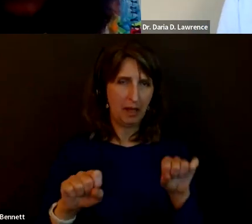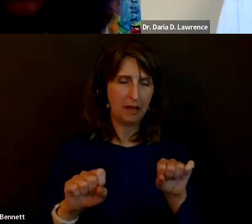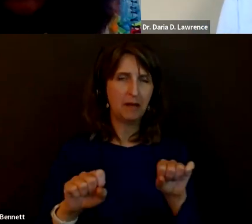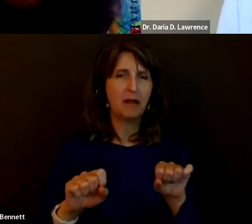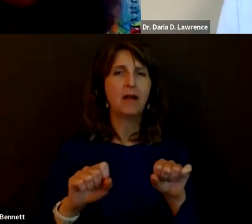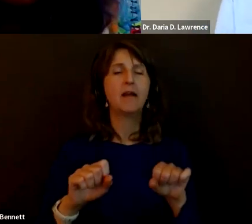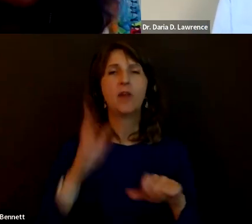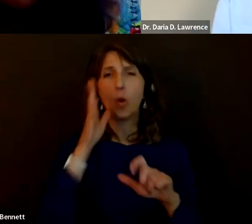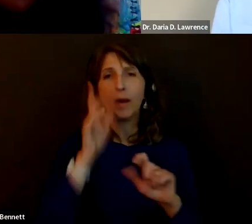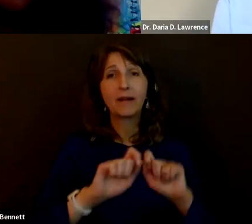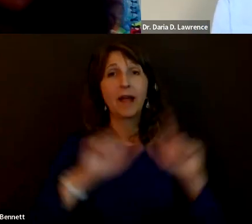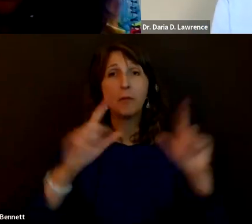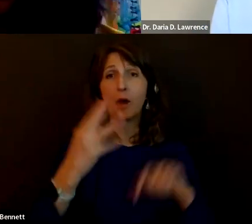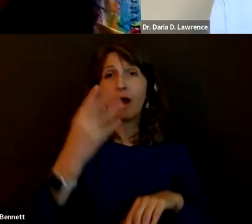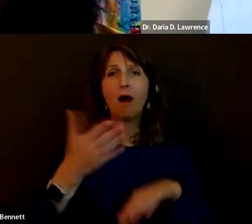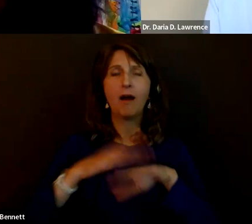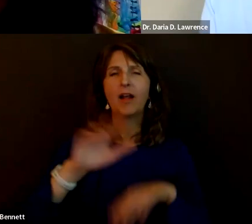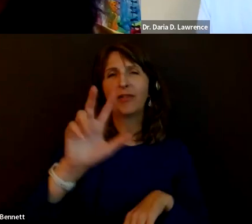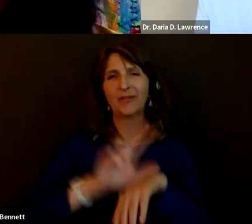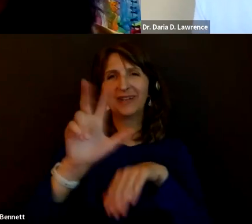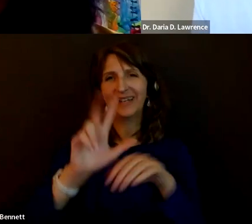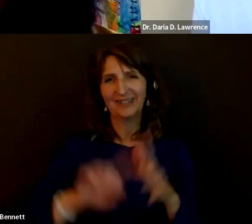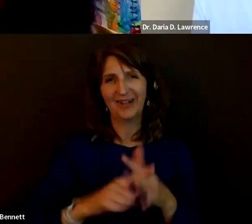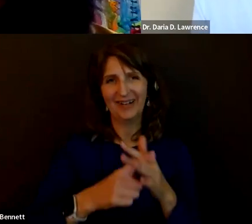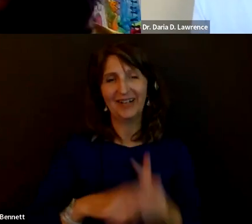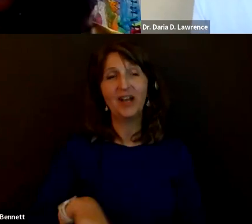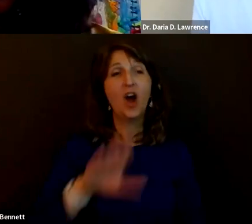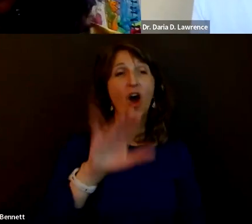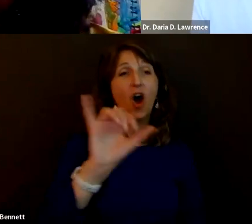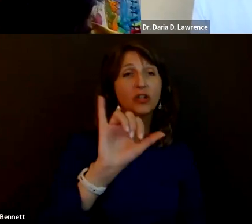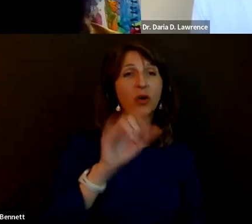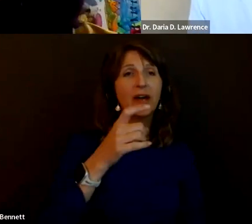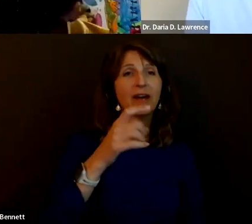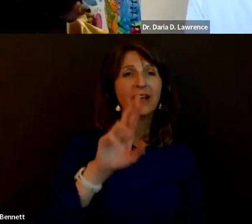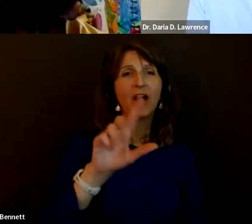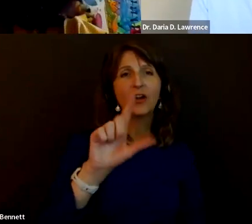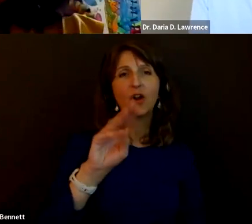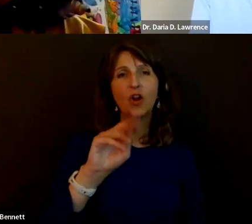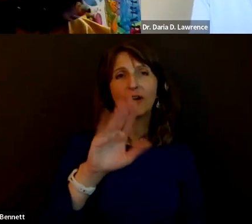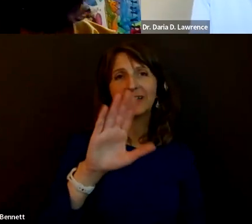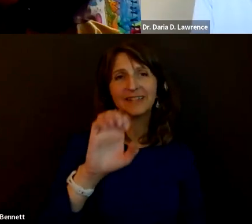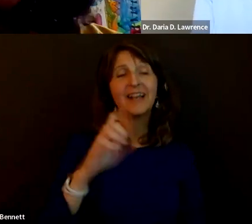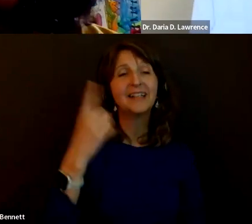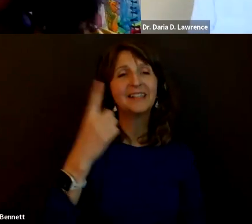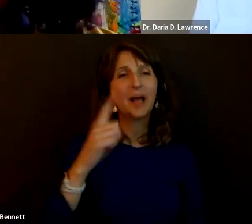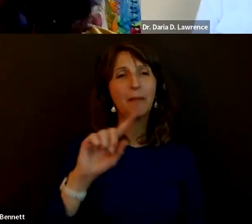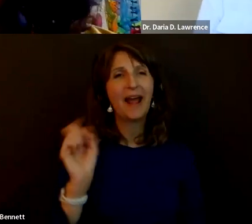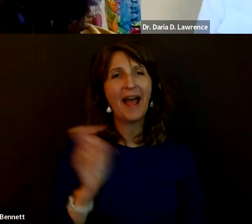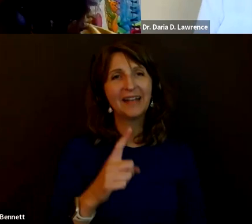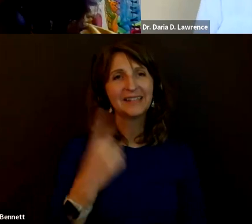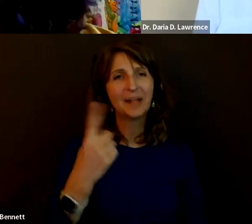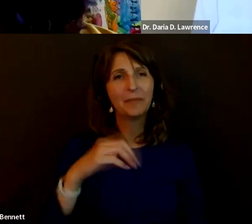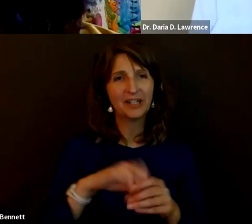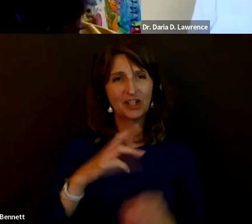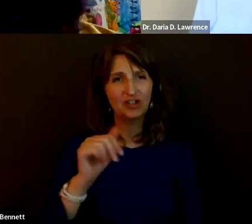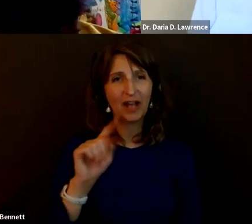you guys soon. Thank you once again. Oh, yes. And then also, I see someone just asked a question. Sorry. I just